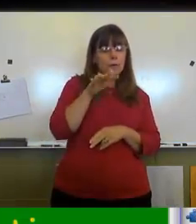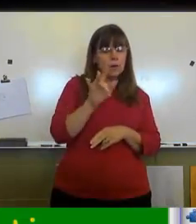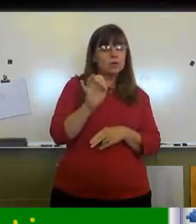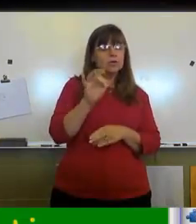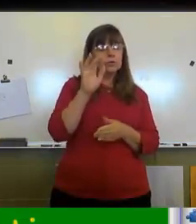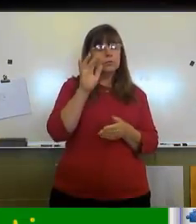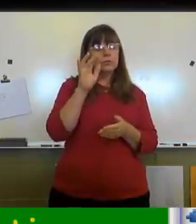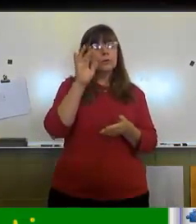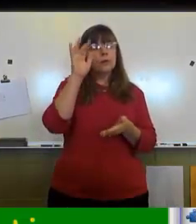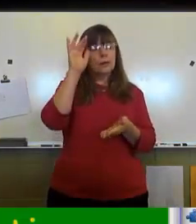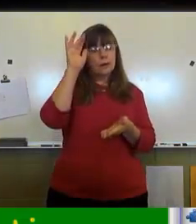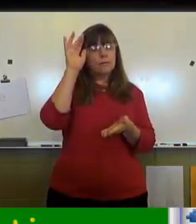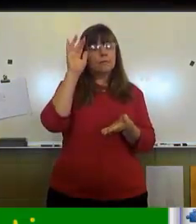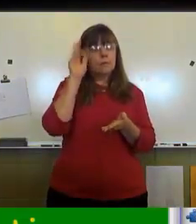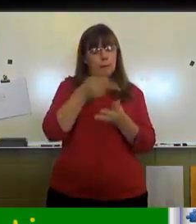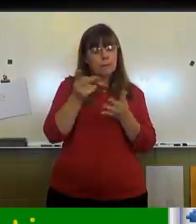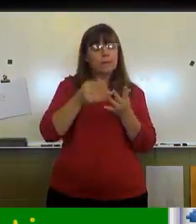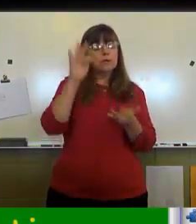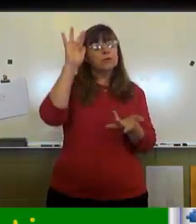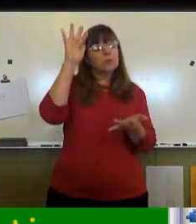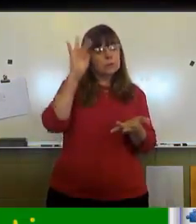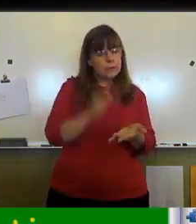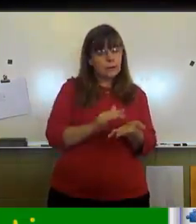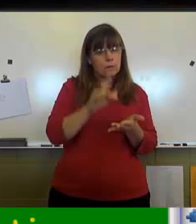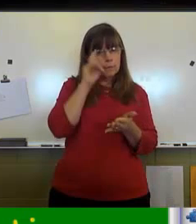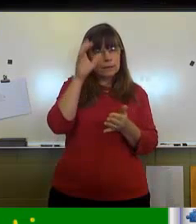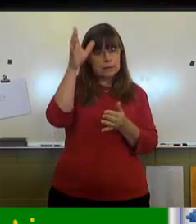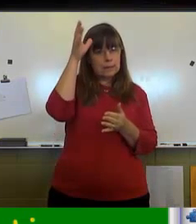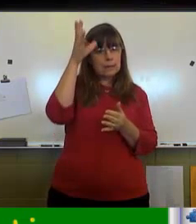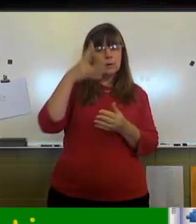because that deer has left.